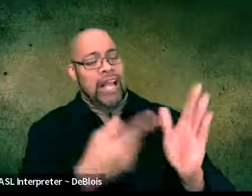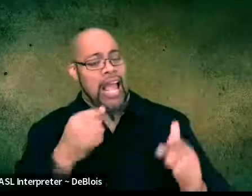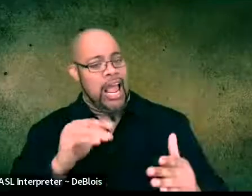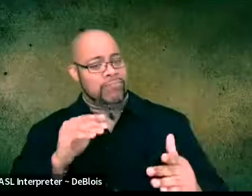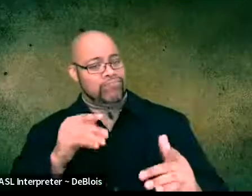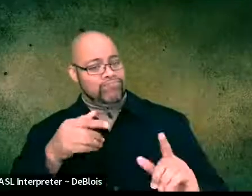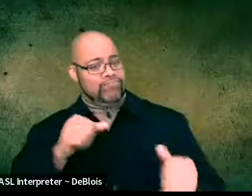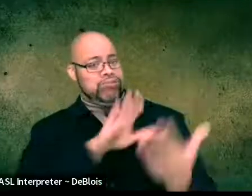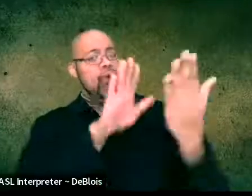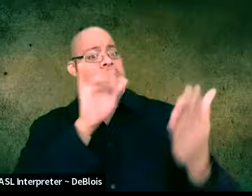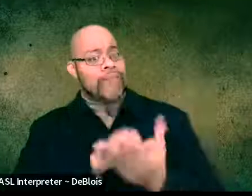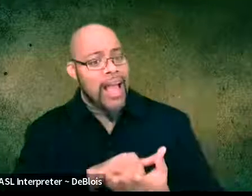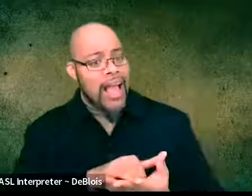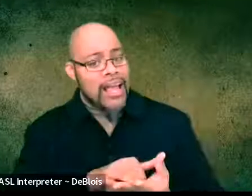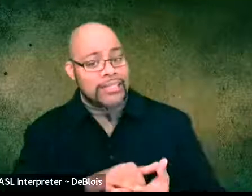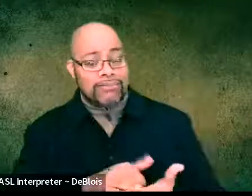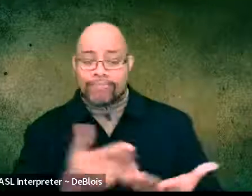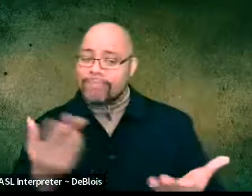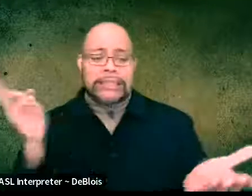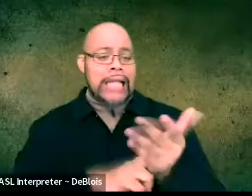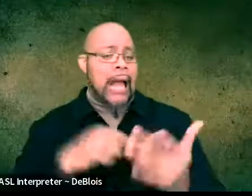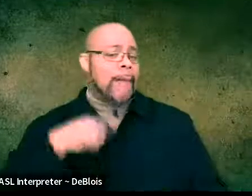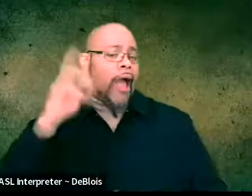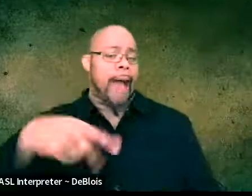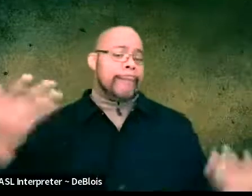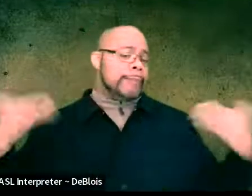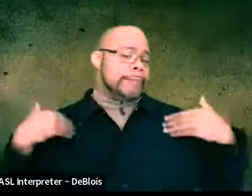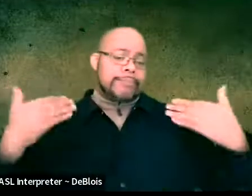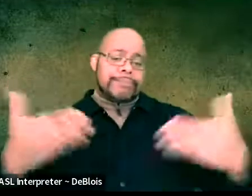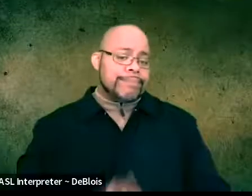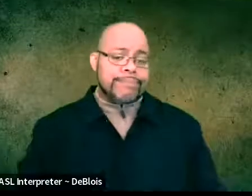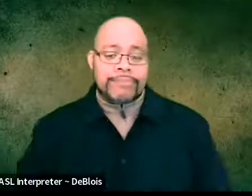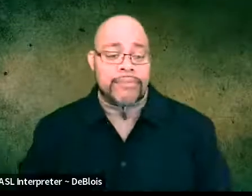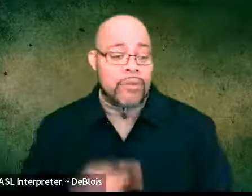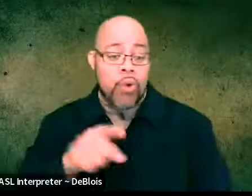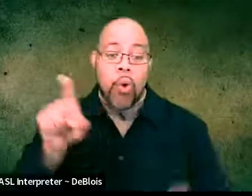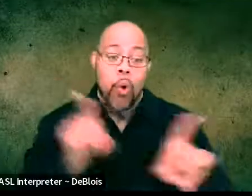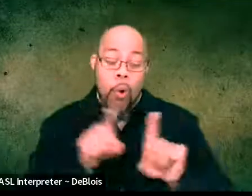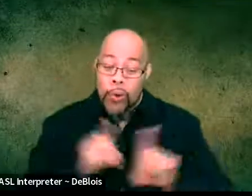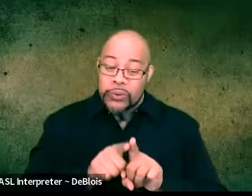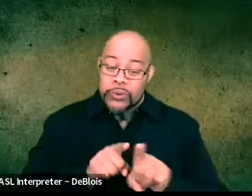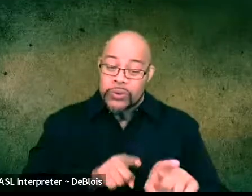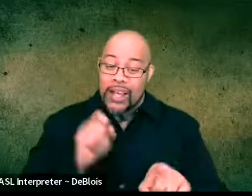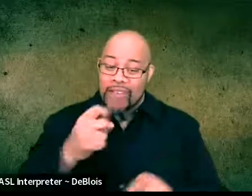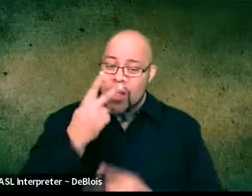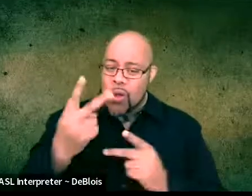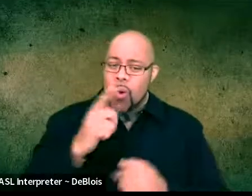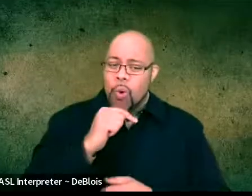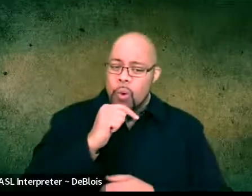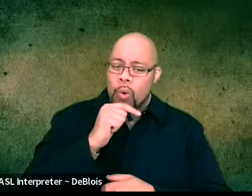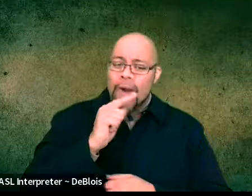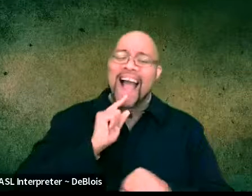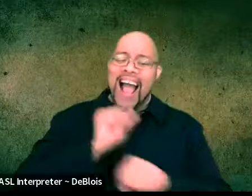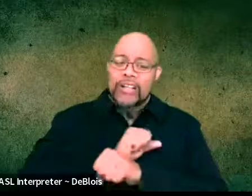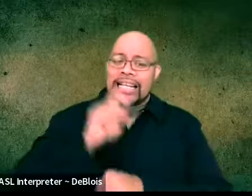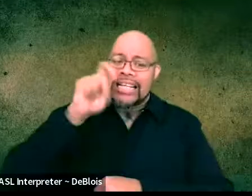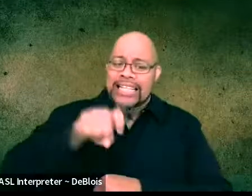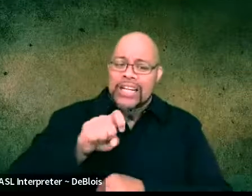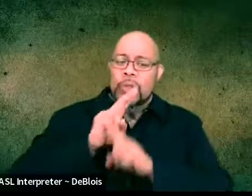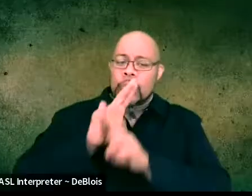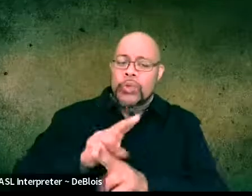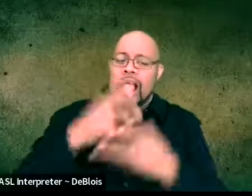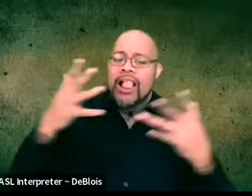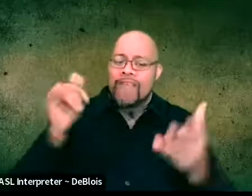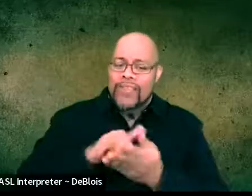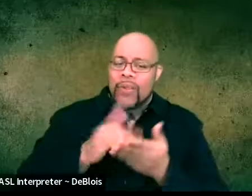that, sign me up. Because you also got to look at who actually needed to utilize a lot of